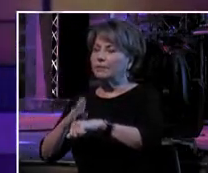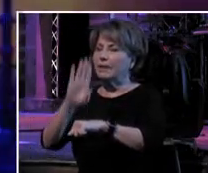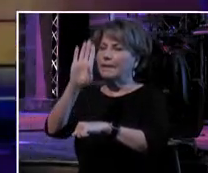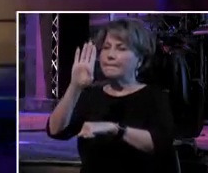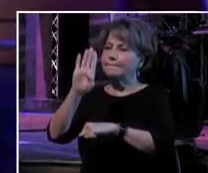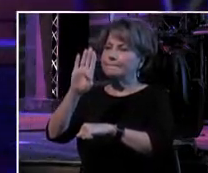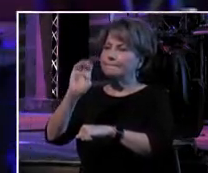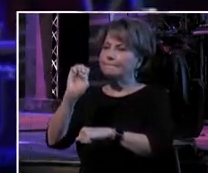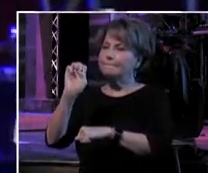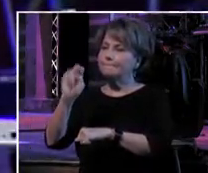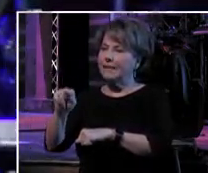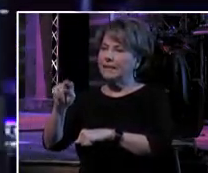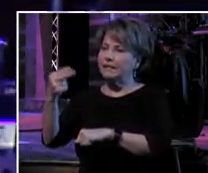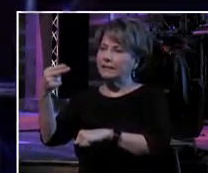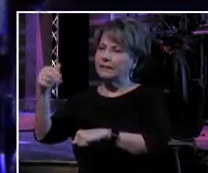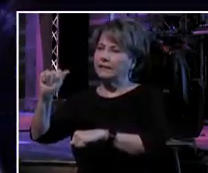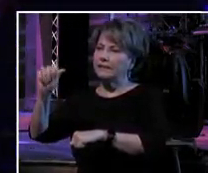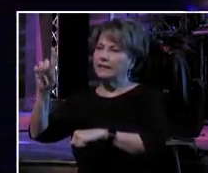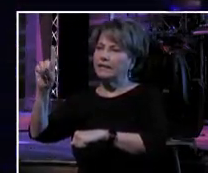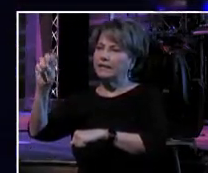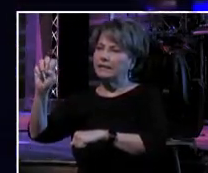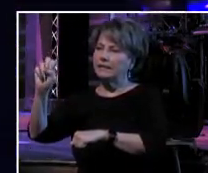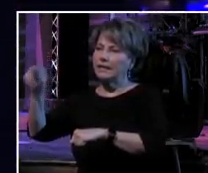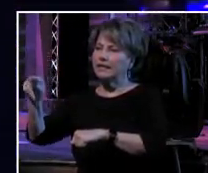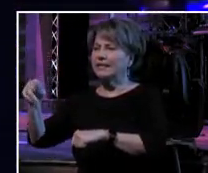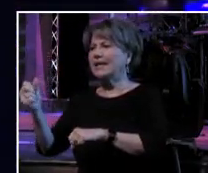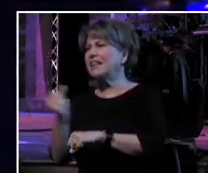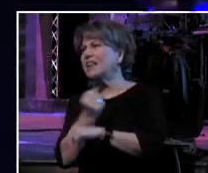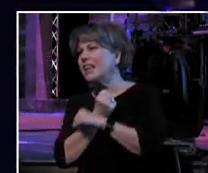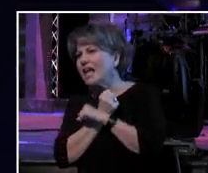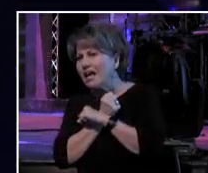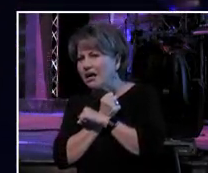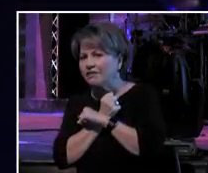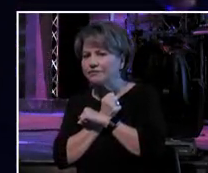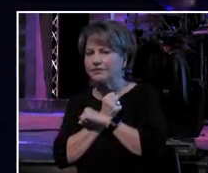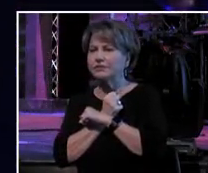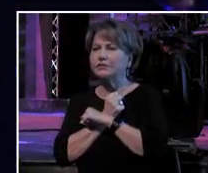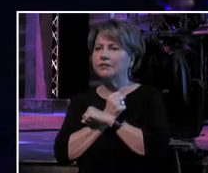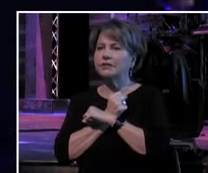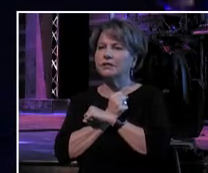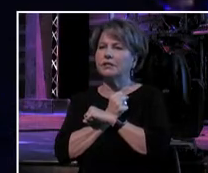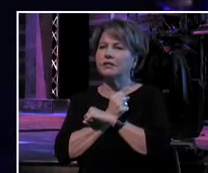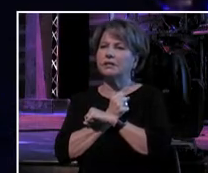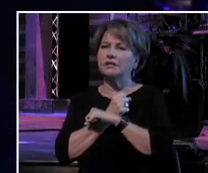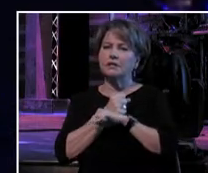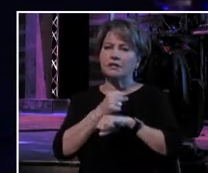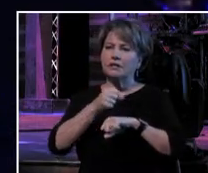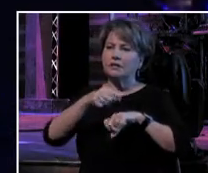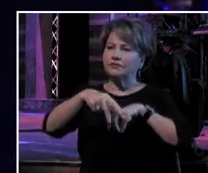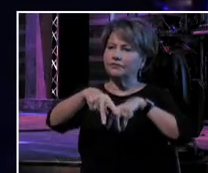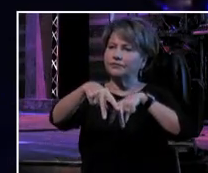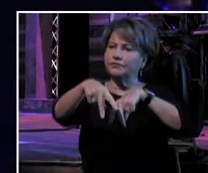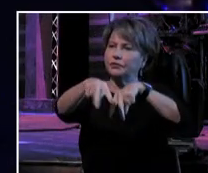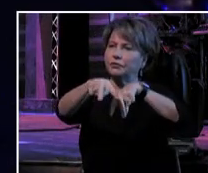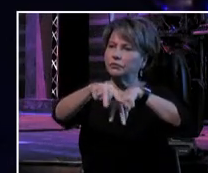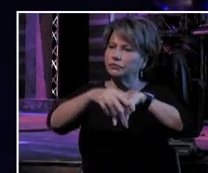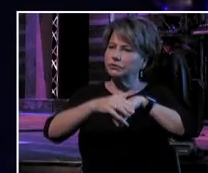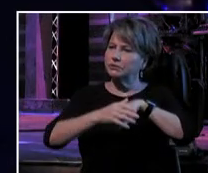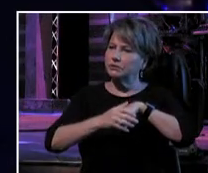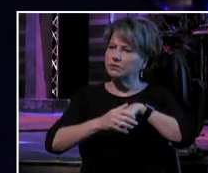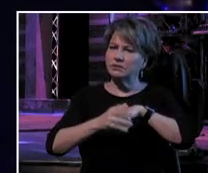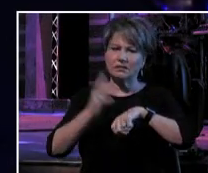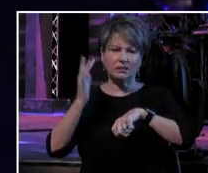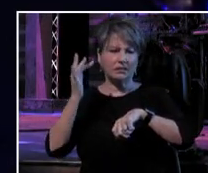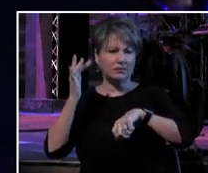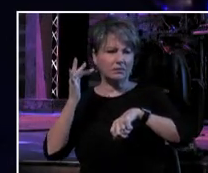he loved to do funerals, because he says the funeral's not for the dead person. The funeral's for the living.